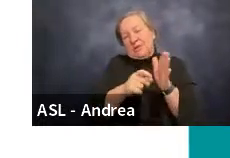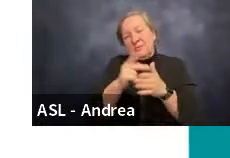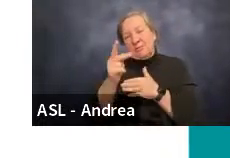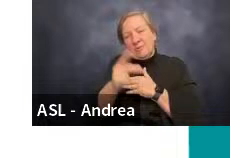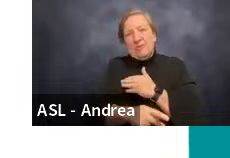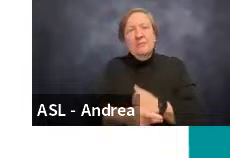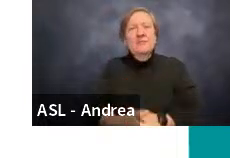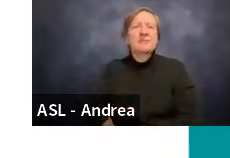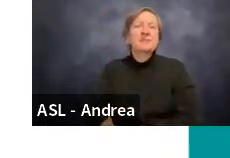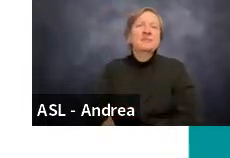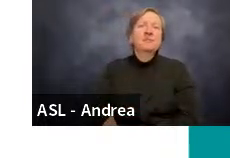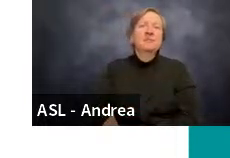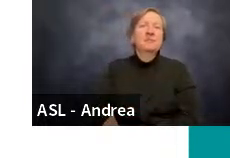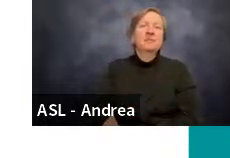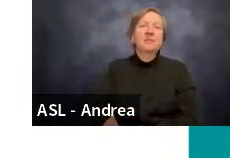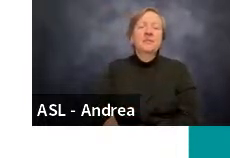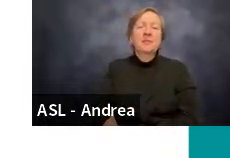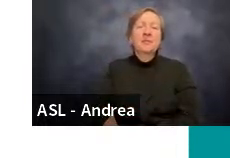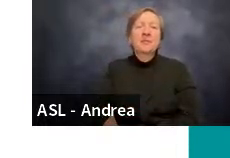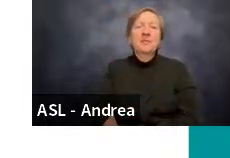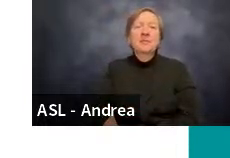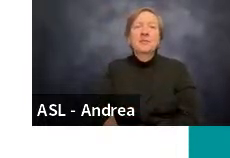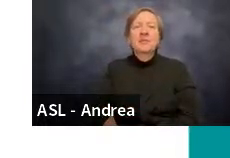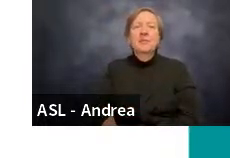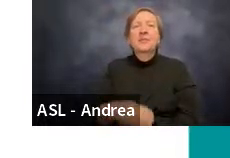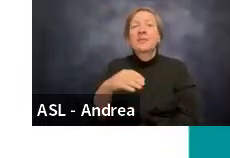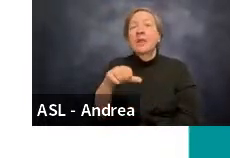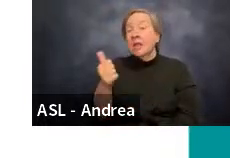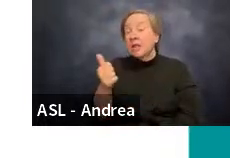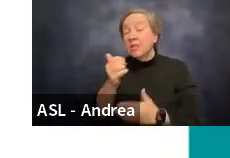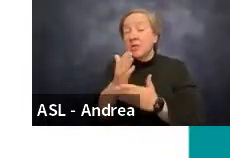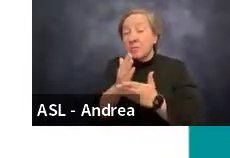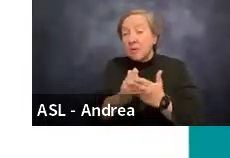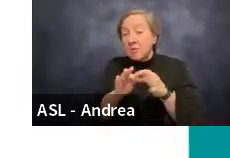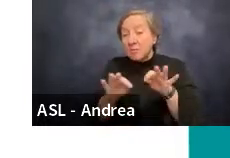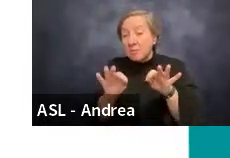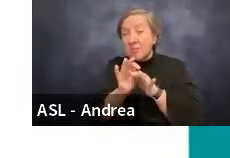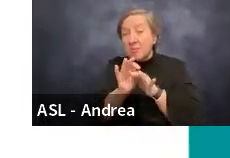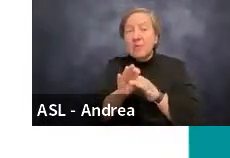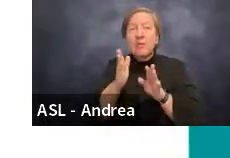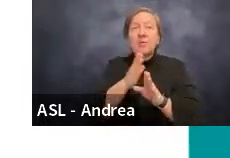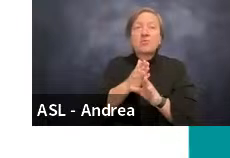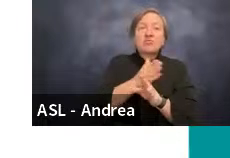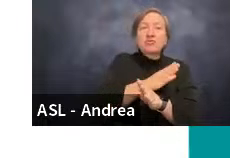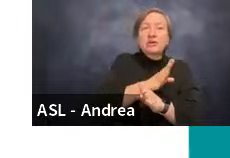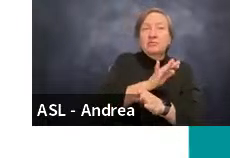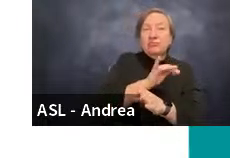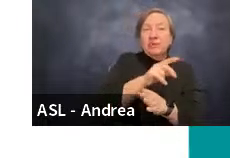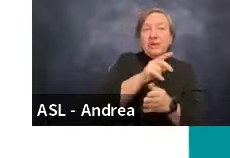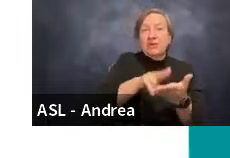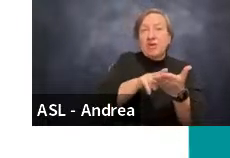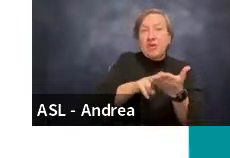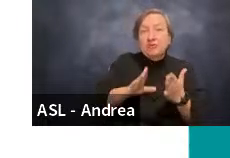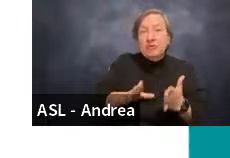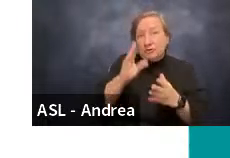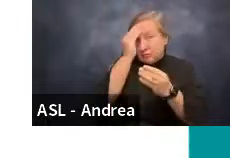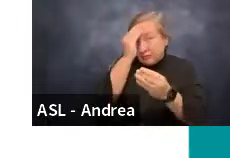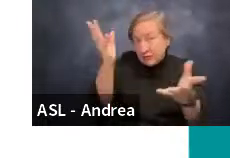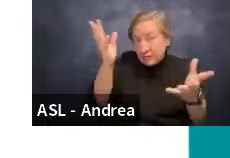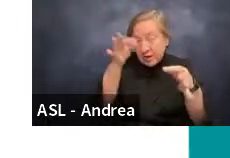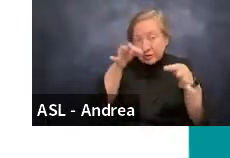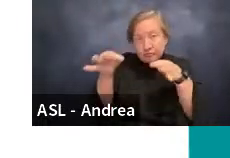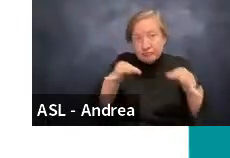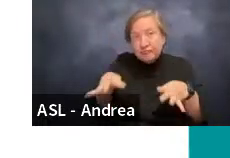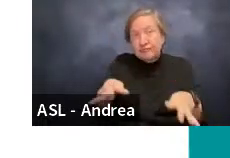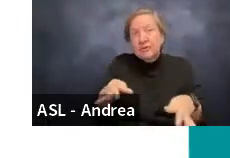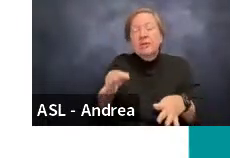program. There is another piece of it, which is the pre-bid contractor information sessions, and is